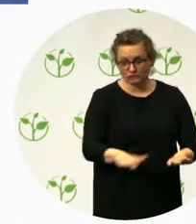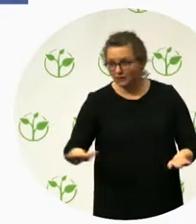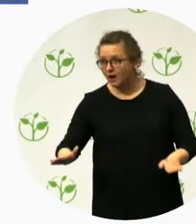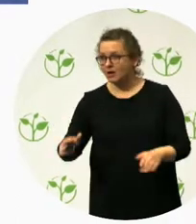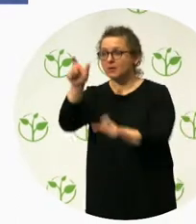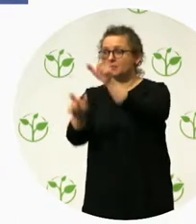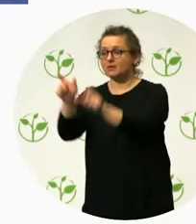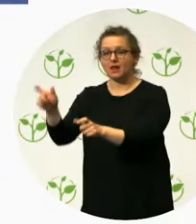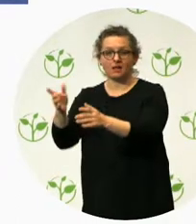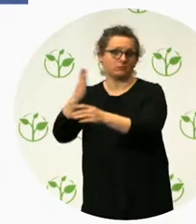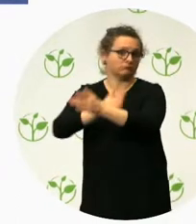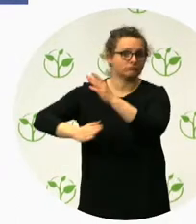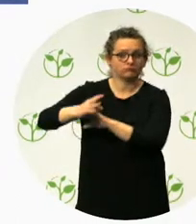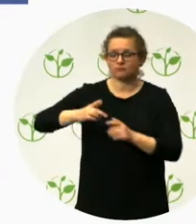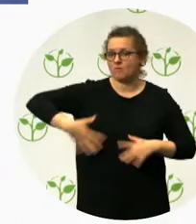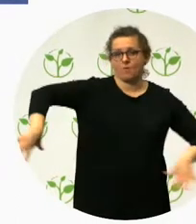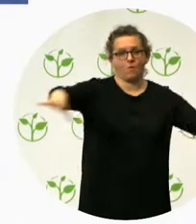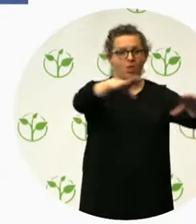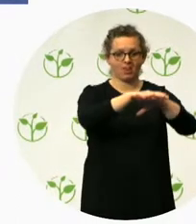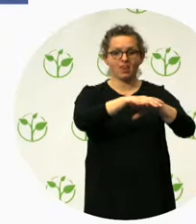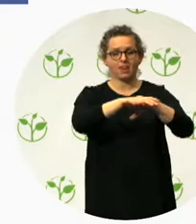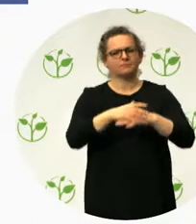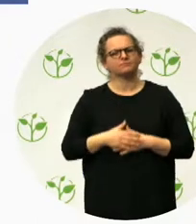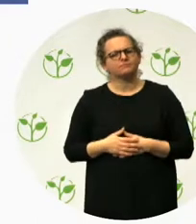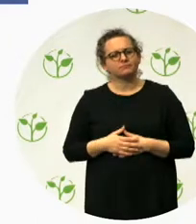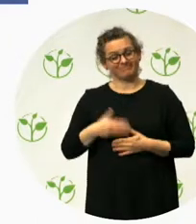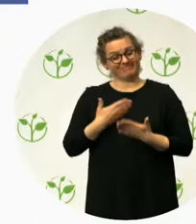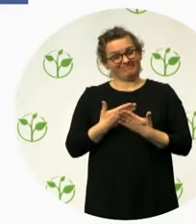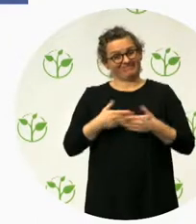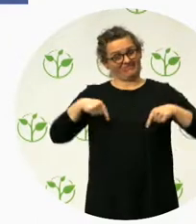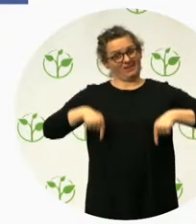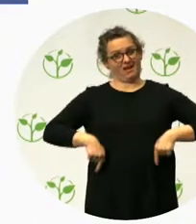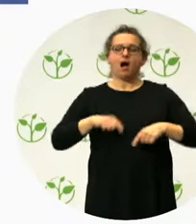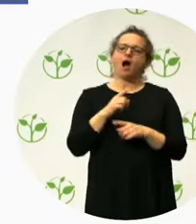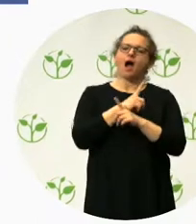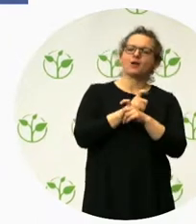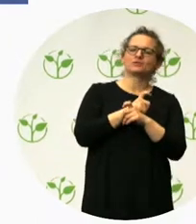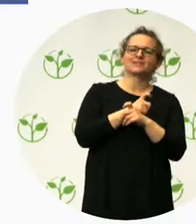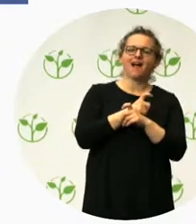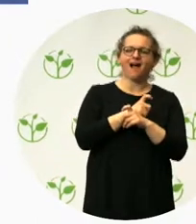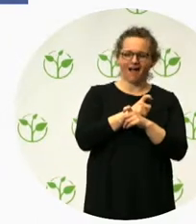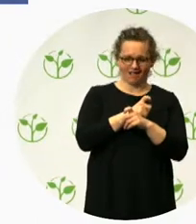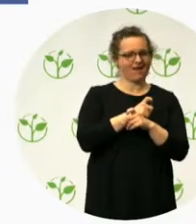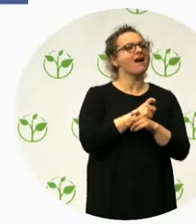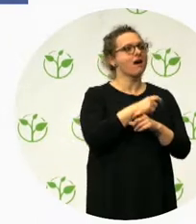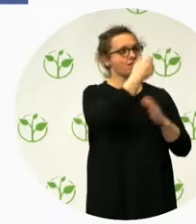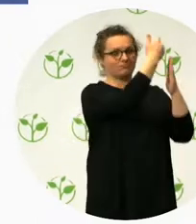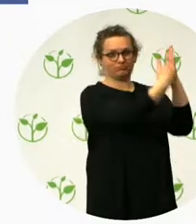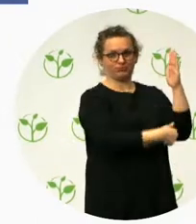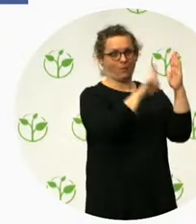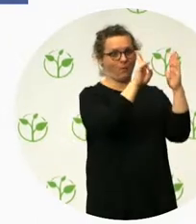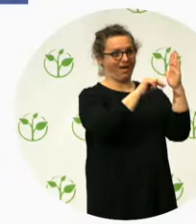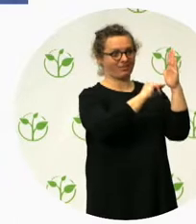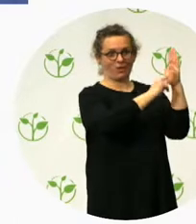Consequently, Austria has not only ratified all the relevant UN conventions, but is also actively